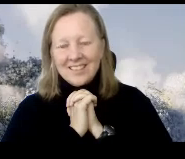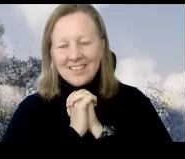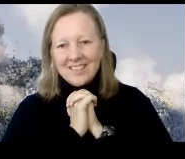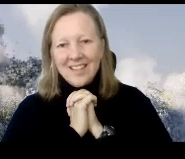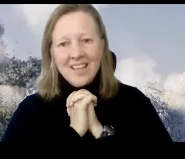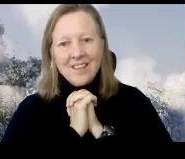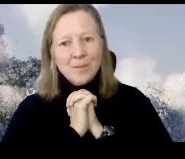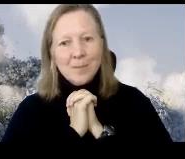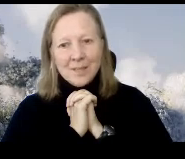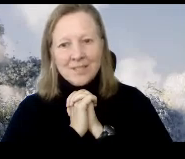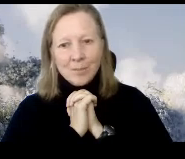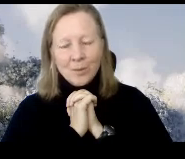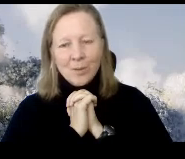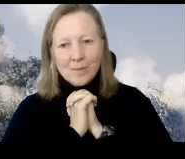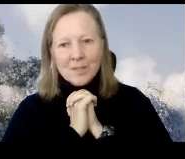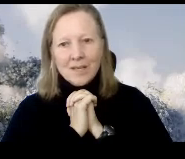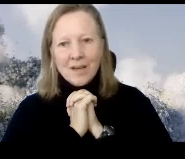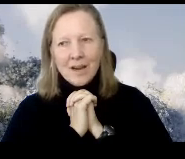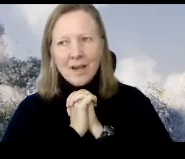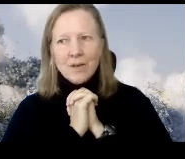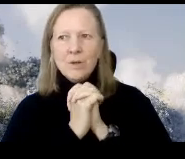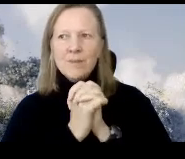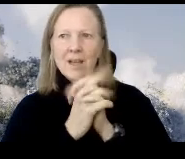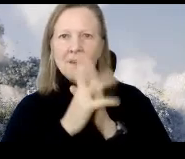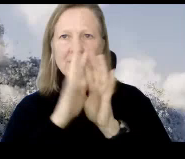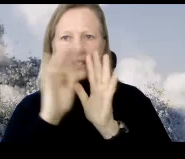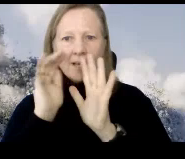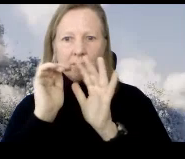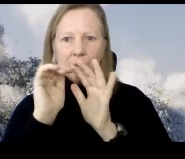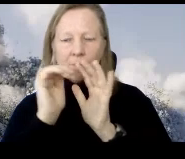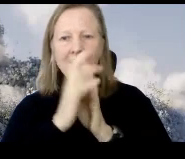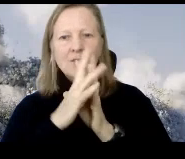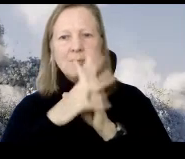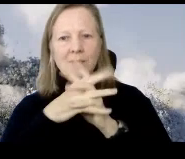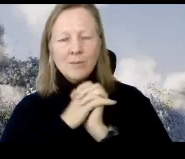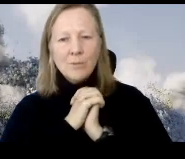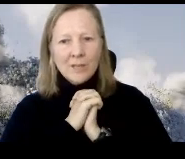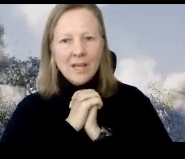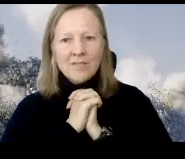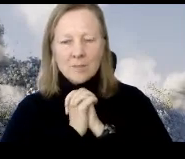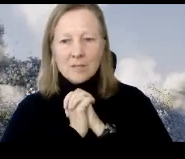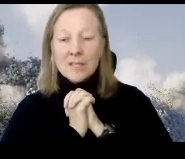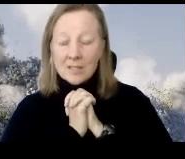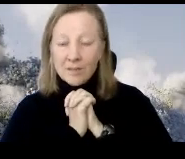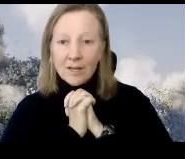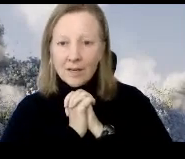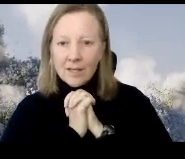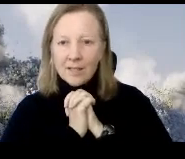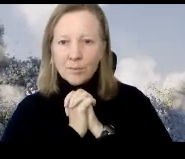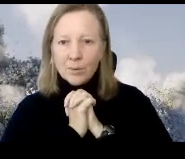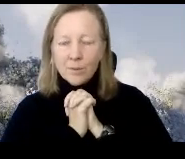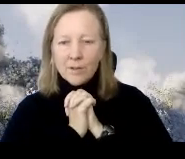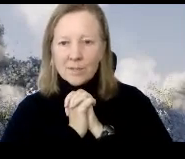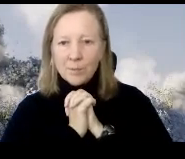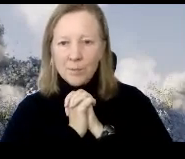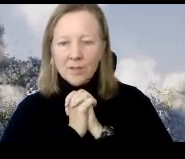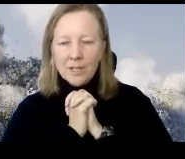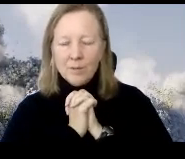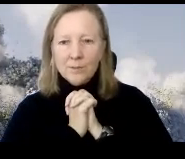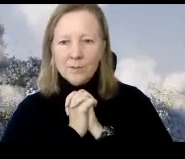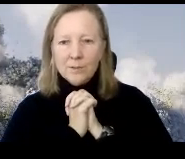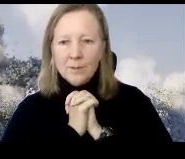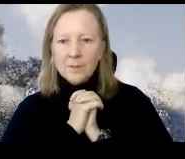be good as well. They have some amazing programs. I don't know if they have exactly what we have, but they really have some specific IEN programs that would